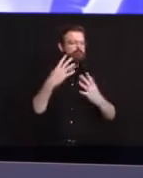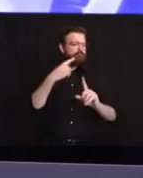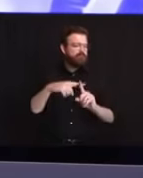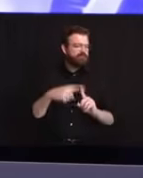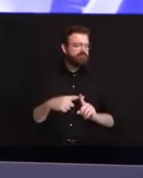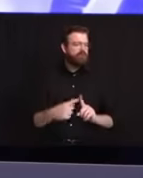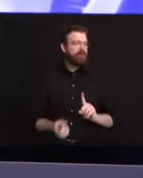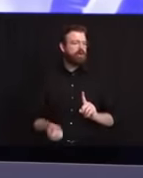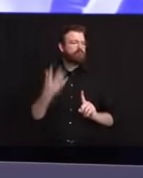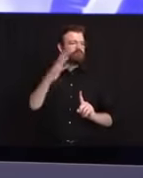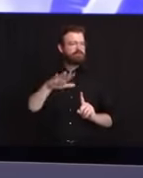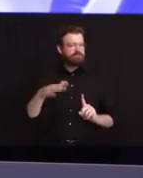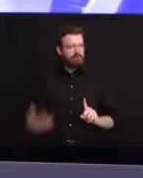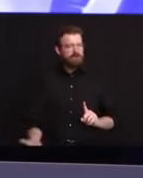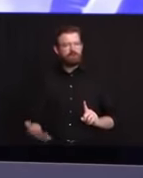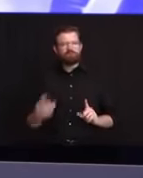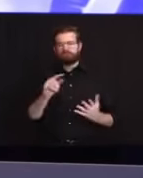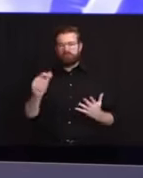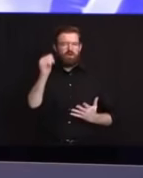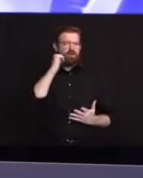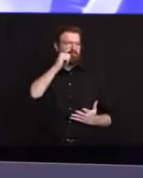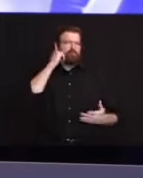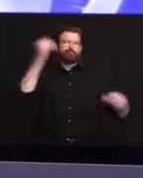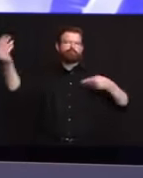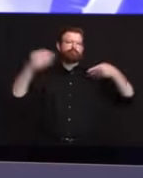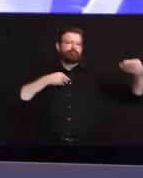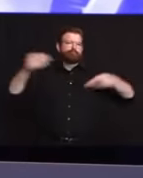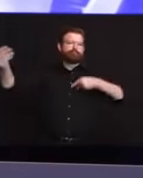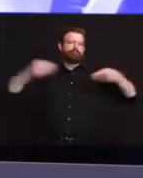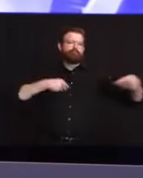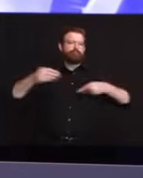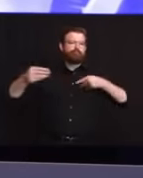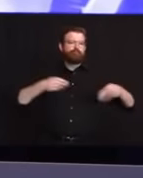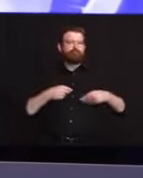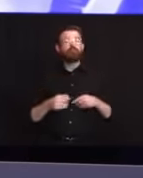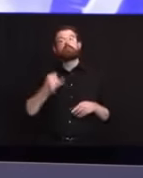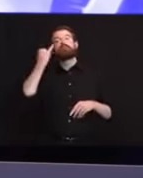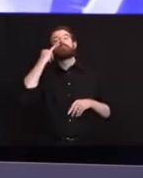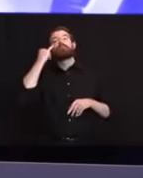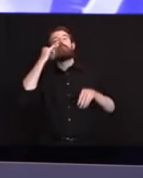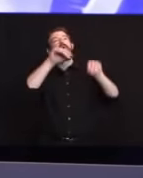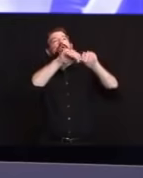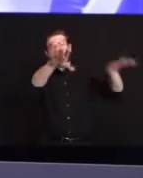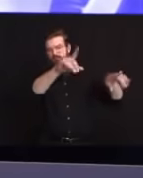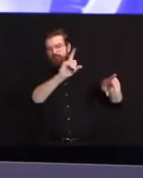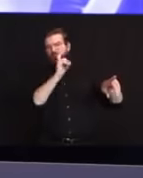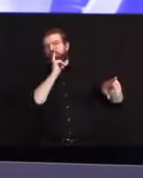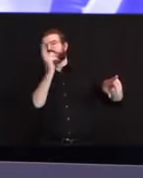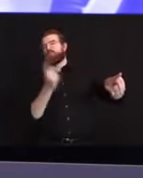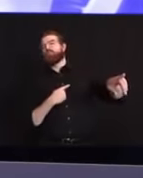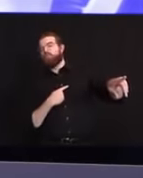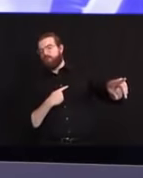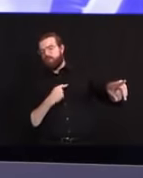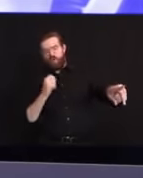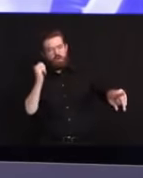report at the end of every day if there is an outbreak, and correct me if I'm wrong, defined